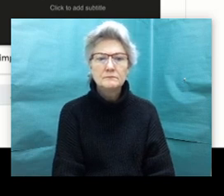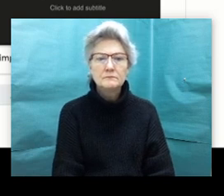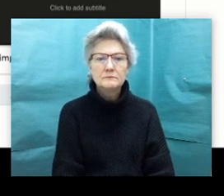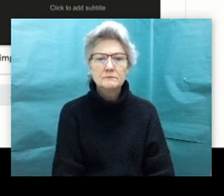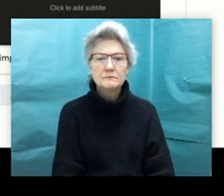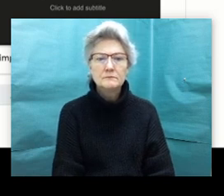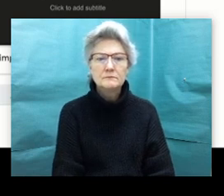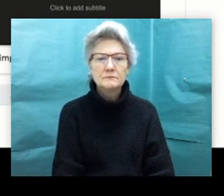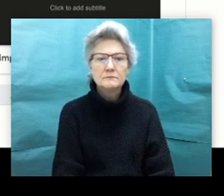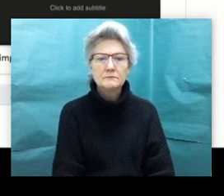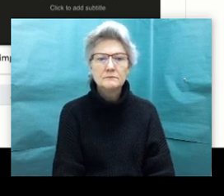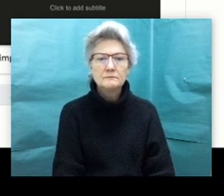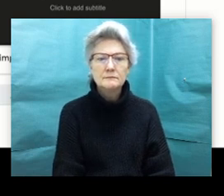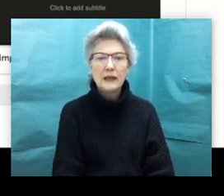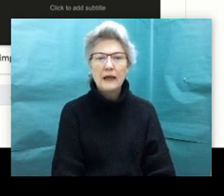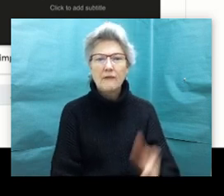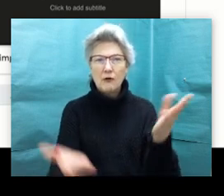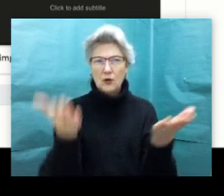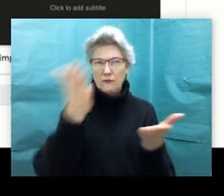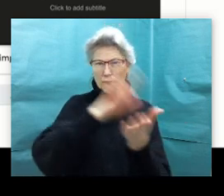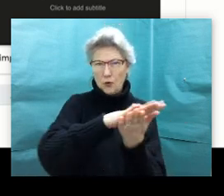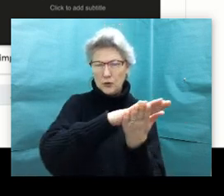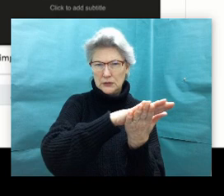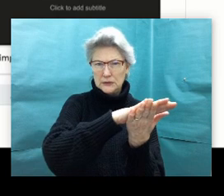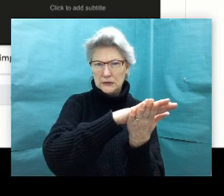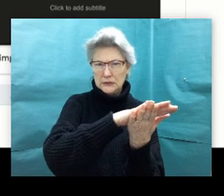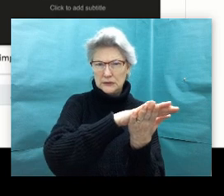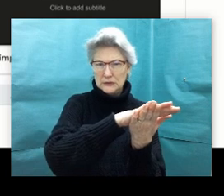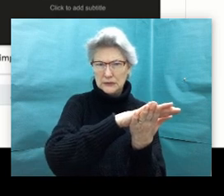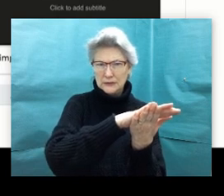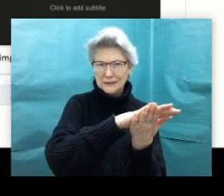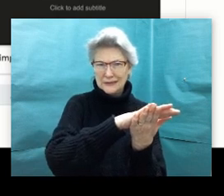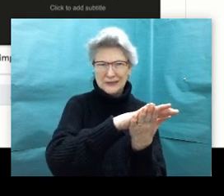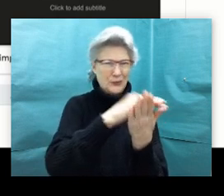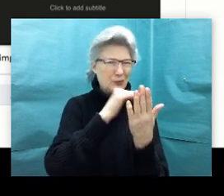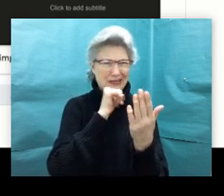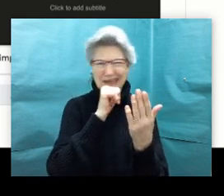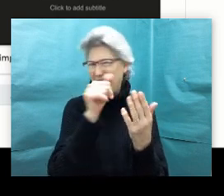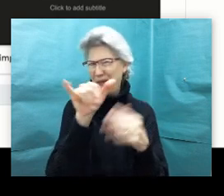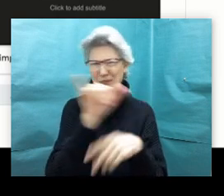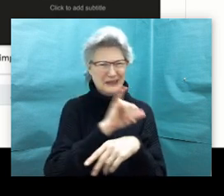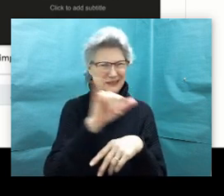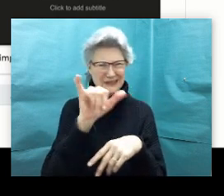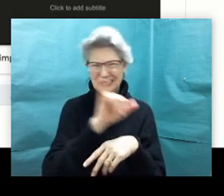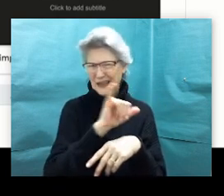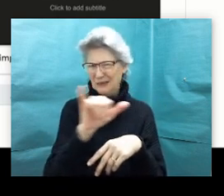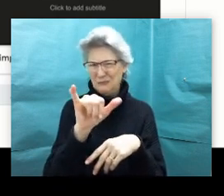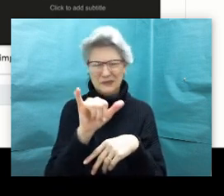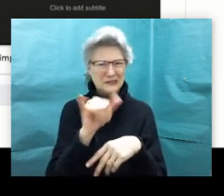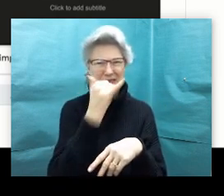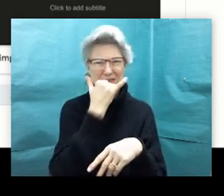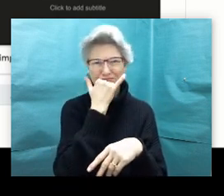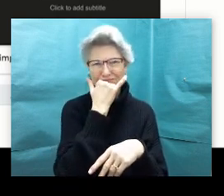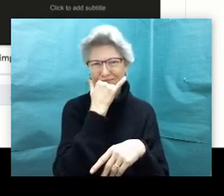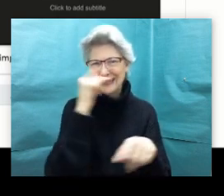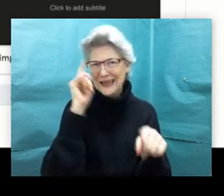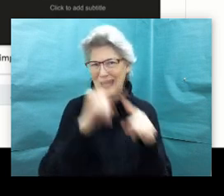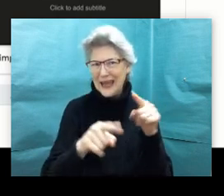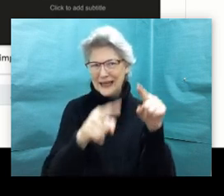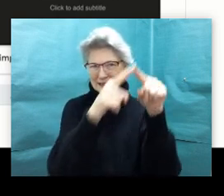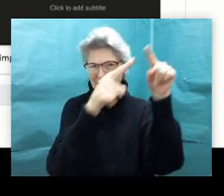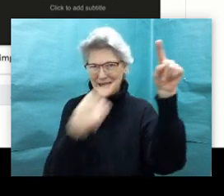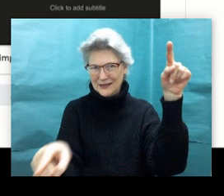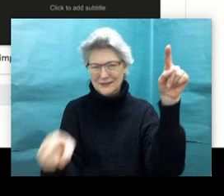Now I have to visualize if I were to fold this, it actually wouldn't meet to be the same on both halves. So a diagonal